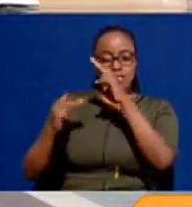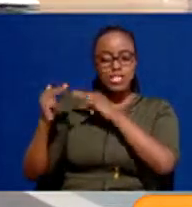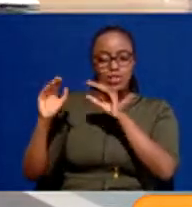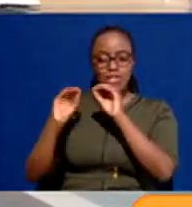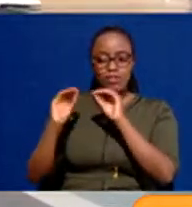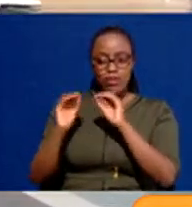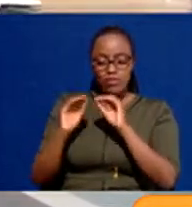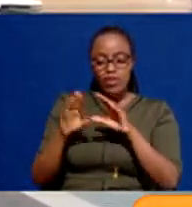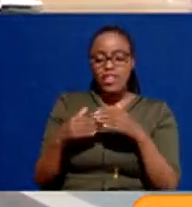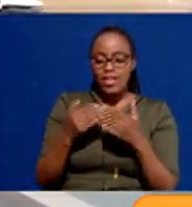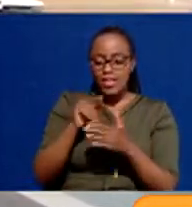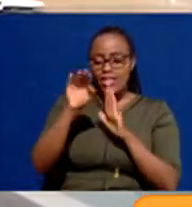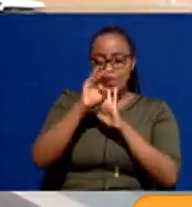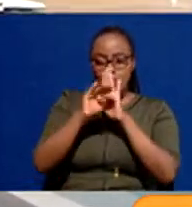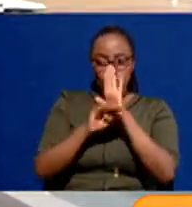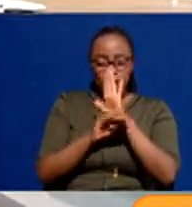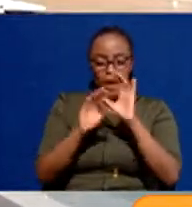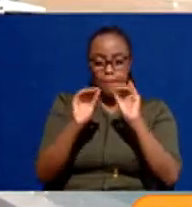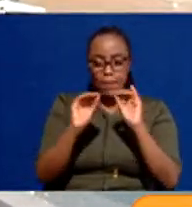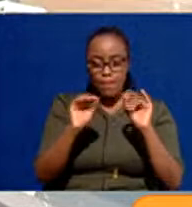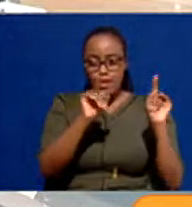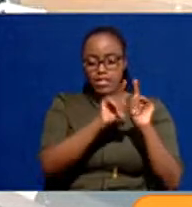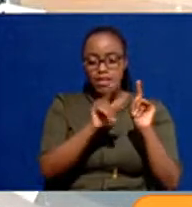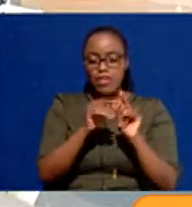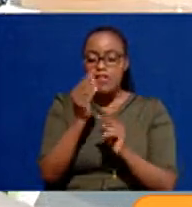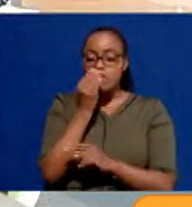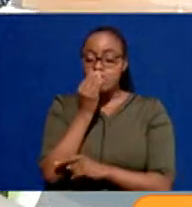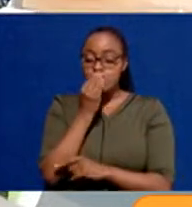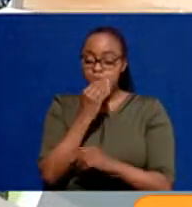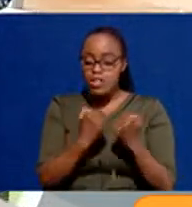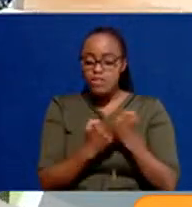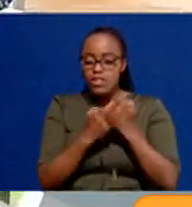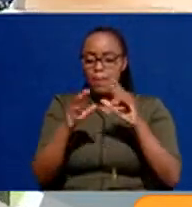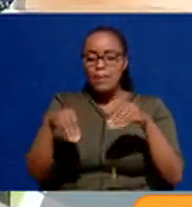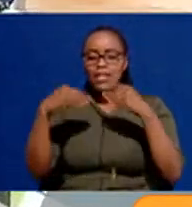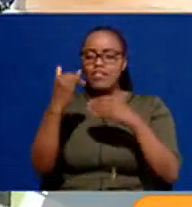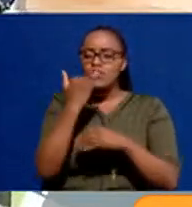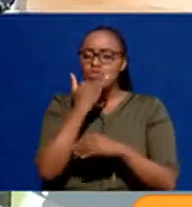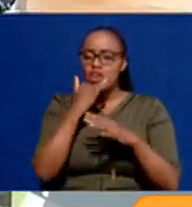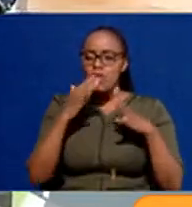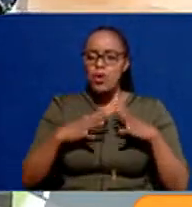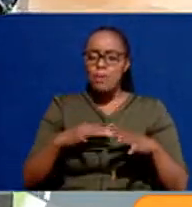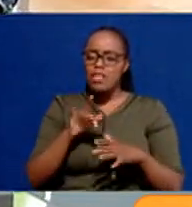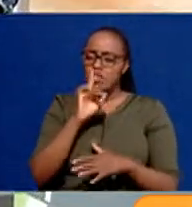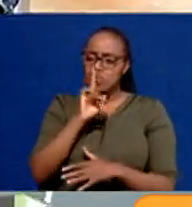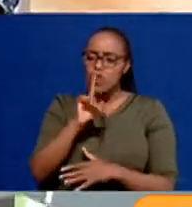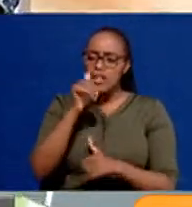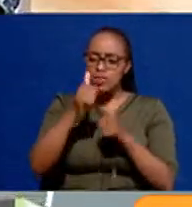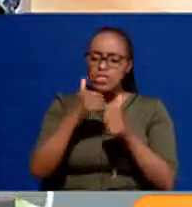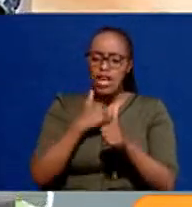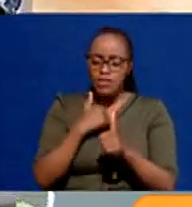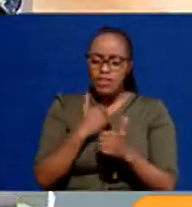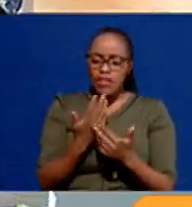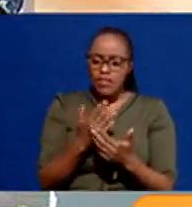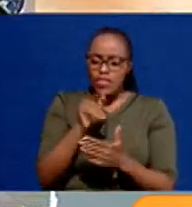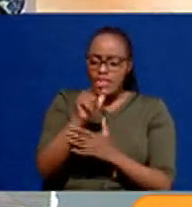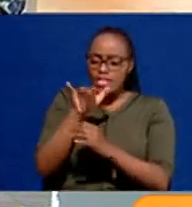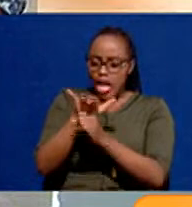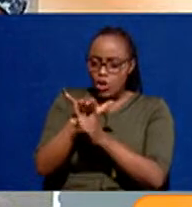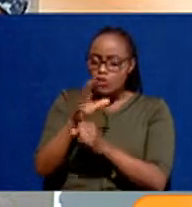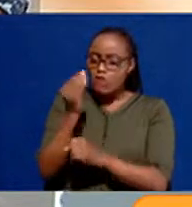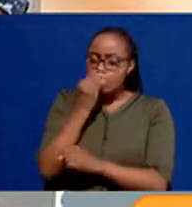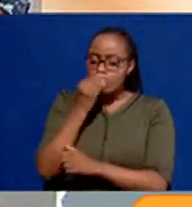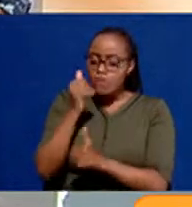of subsidy programs like this. Yeah. Even relief food doesn't end up in the wrong hands. Yes. What guarantees can you give us that for the bulk